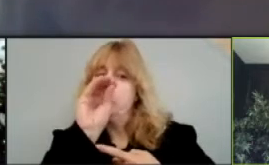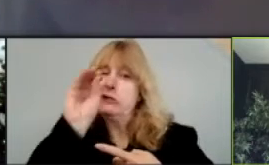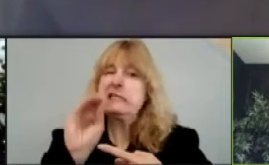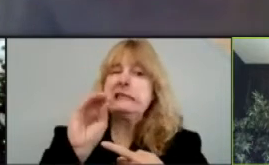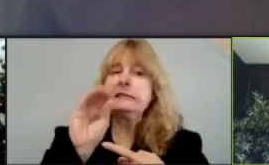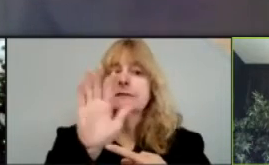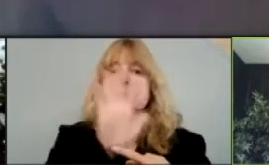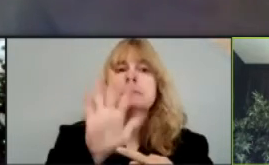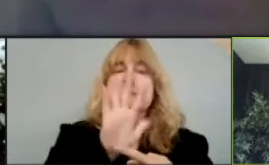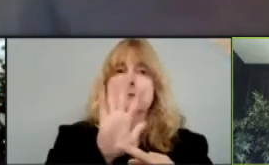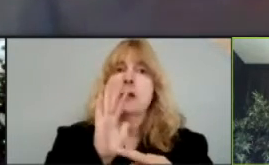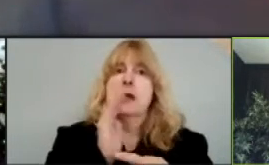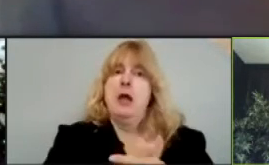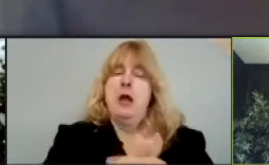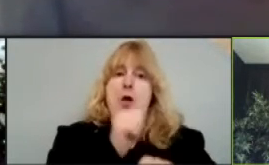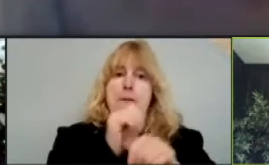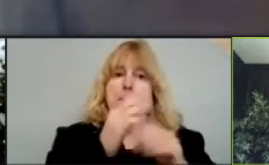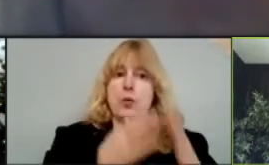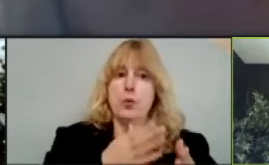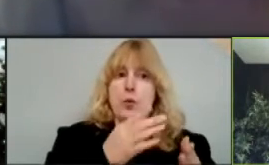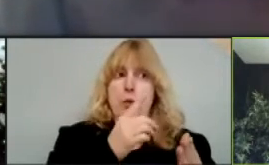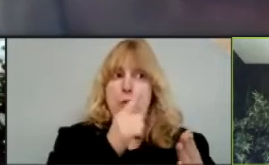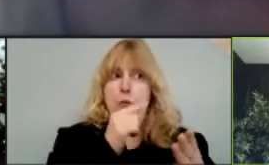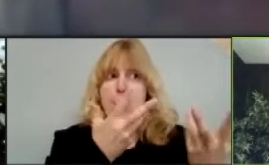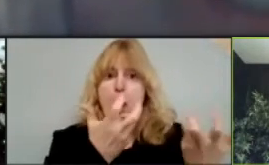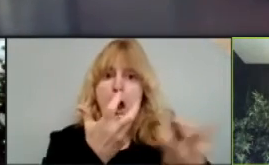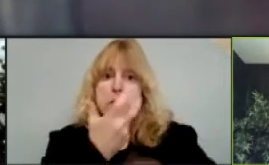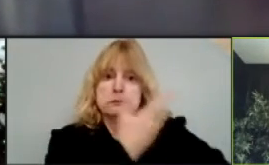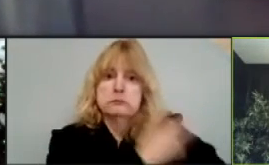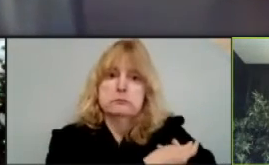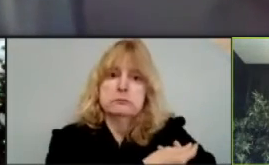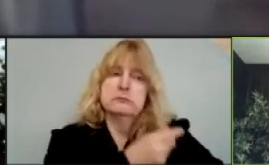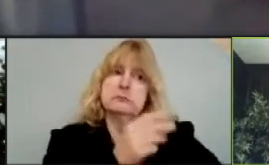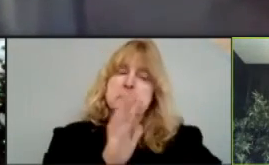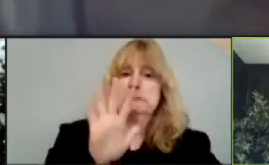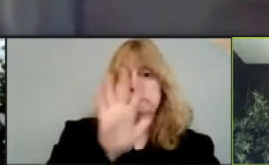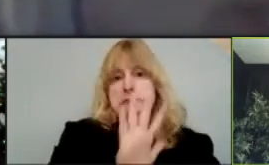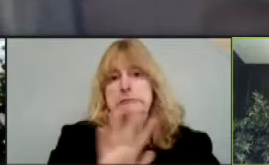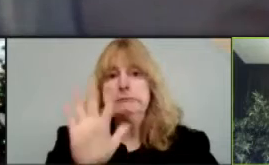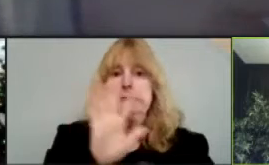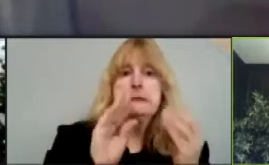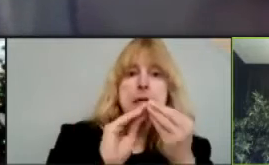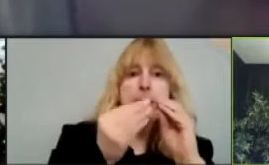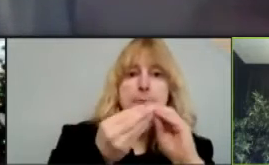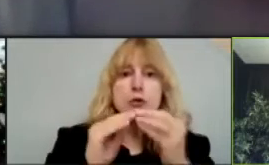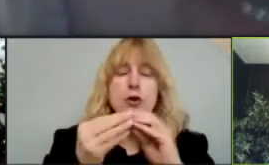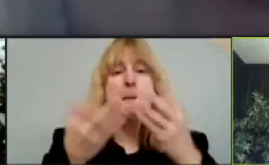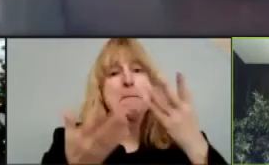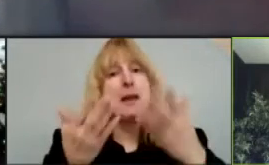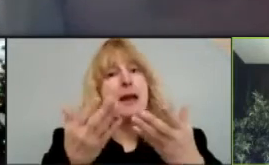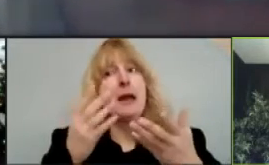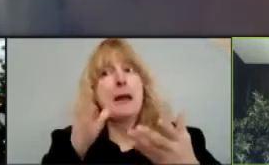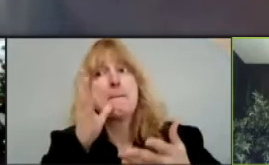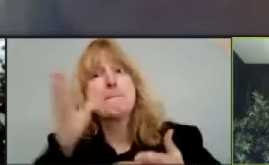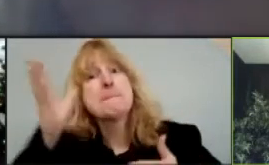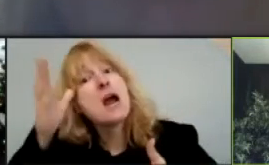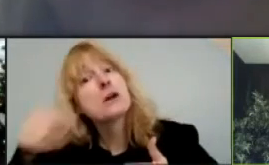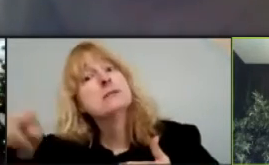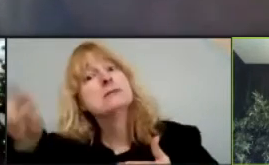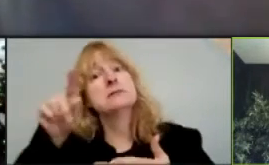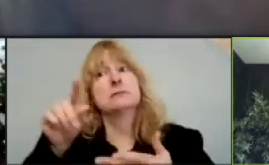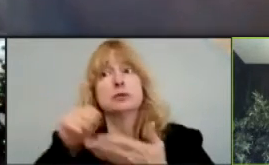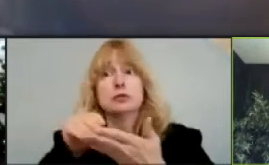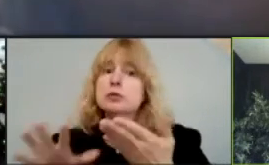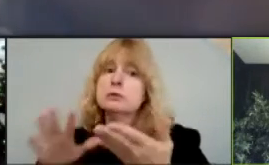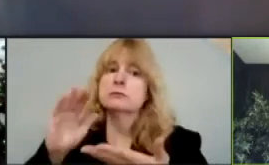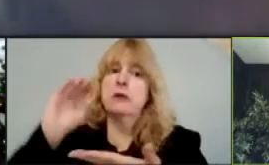that are willing to take the vaccine. That's my sense right now. And I think that those numbers might be even lower for our parents /